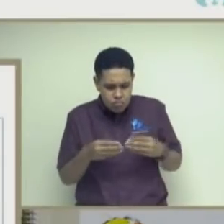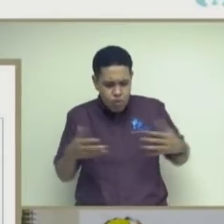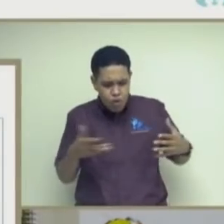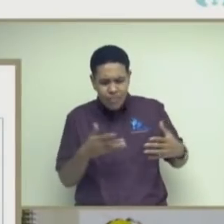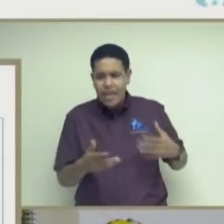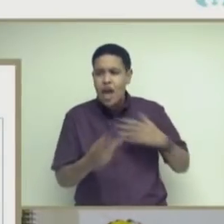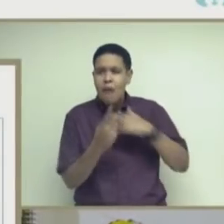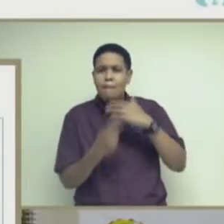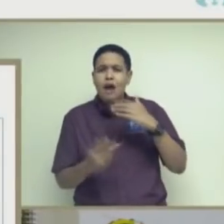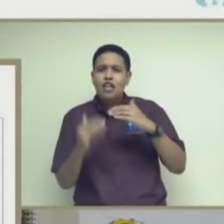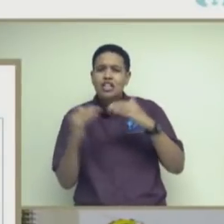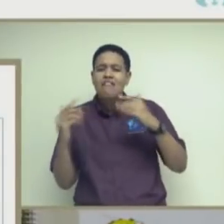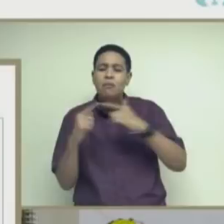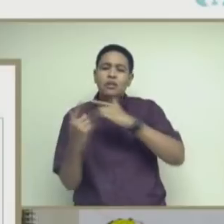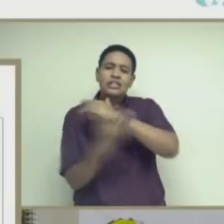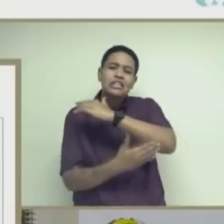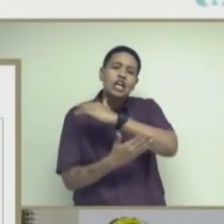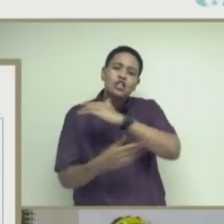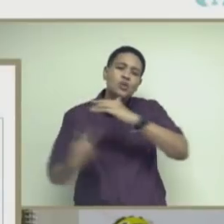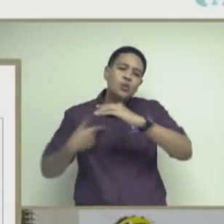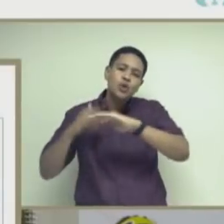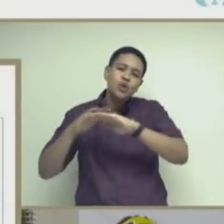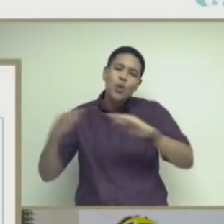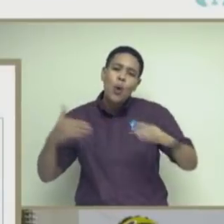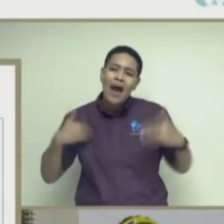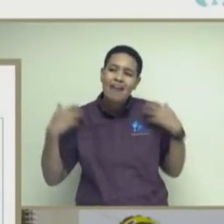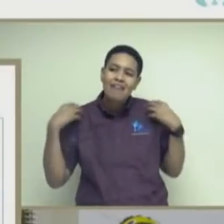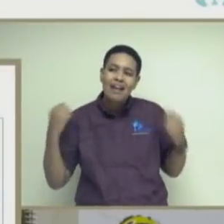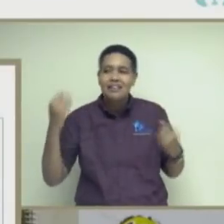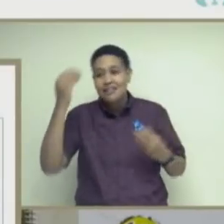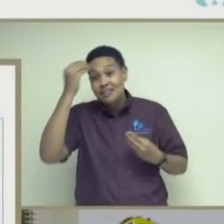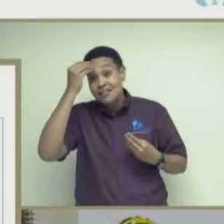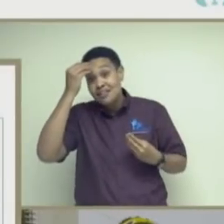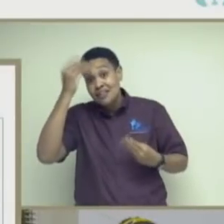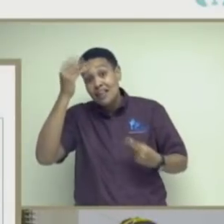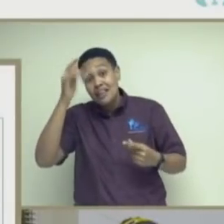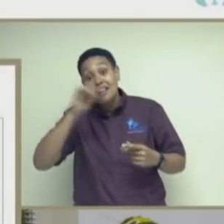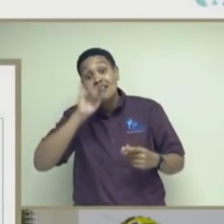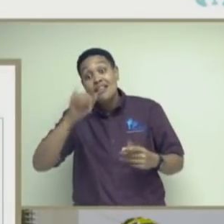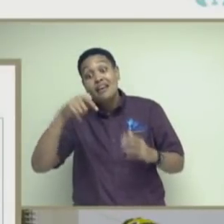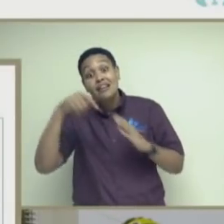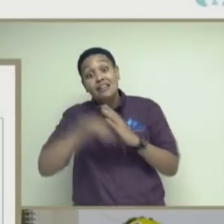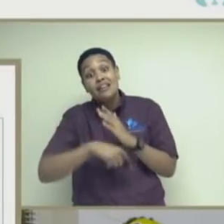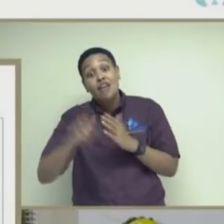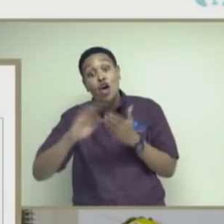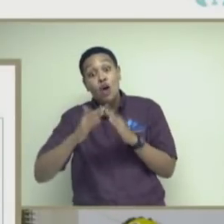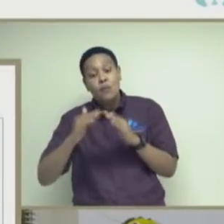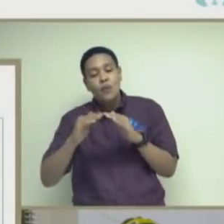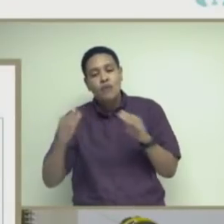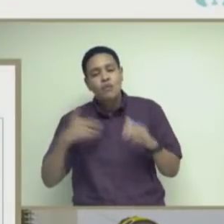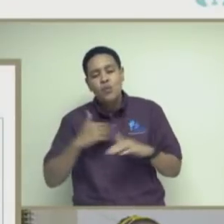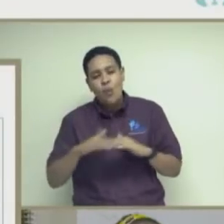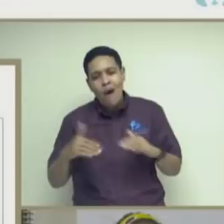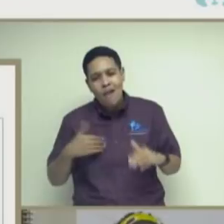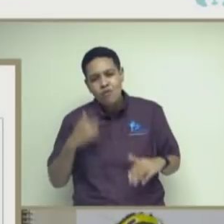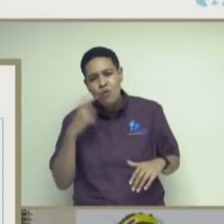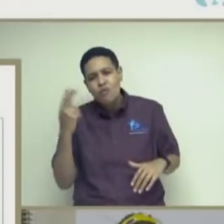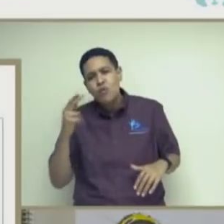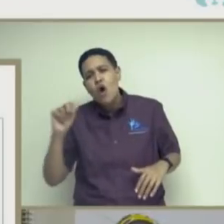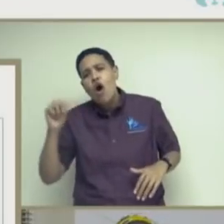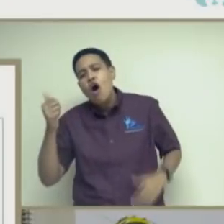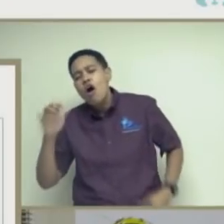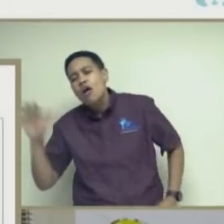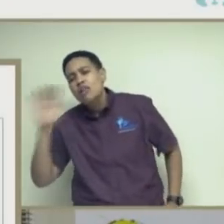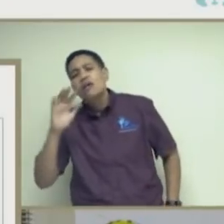and nationally. So we don't have health data to that extent at the community level. So we had to use other